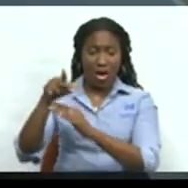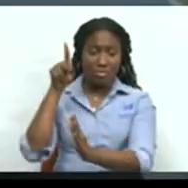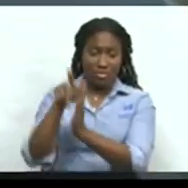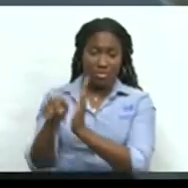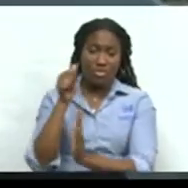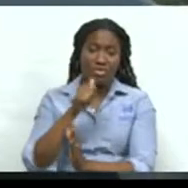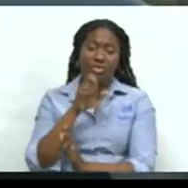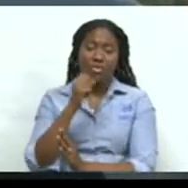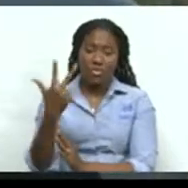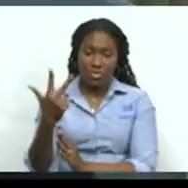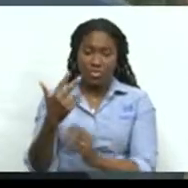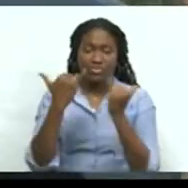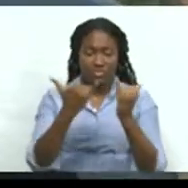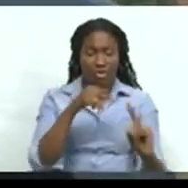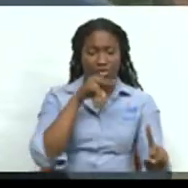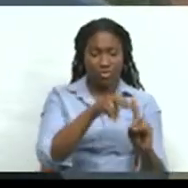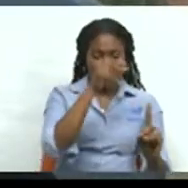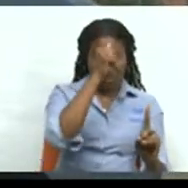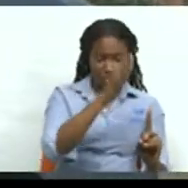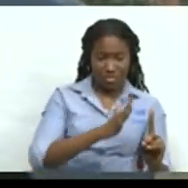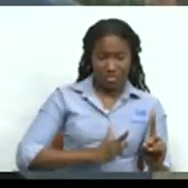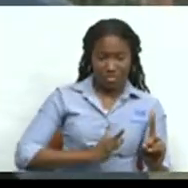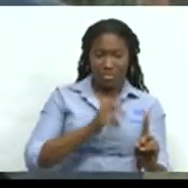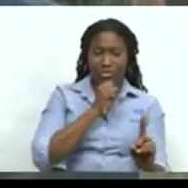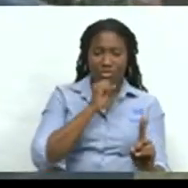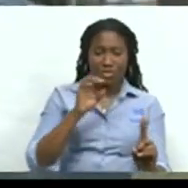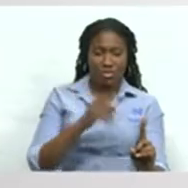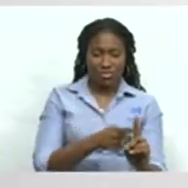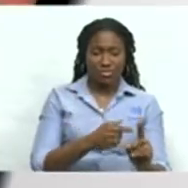for beheading 4-year-old Amara Lalit.